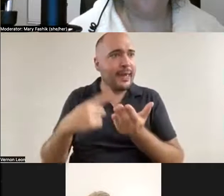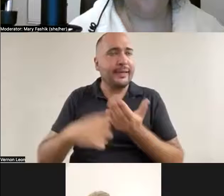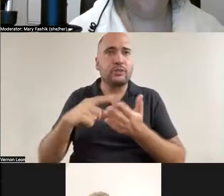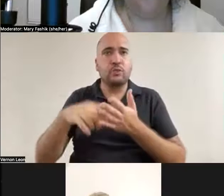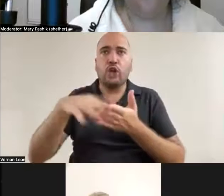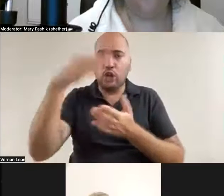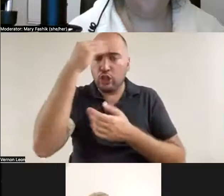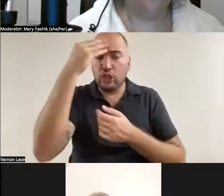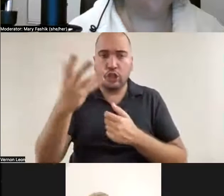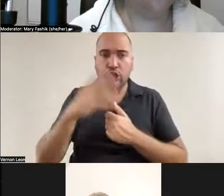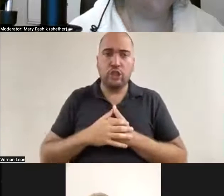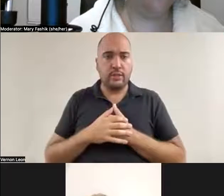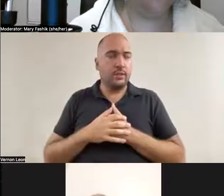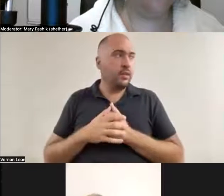learn.